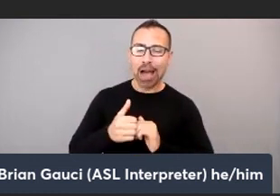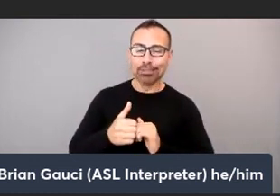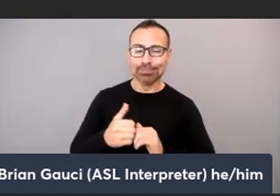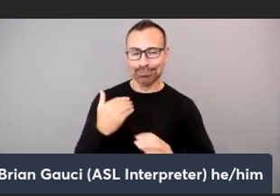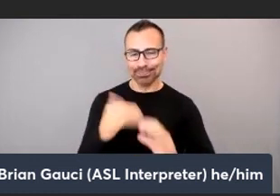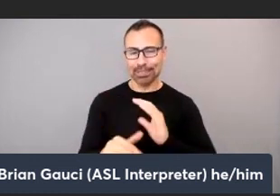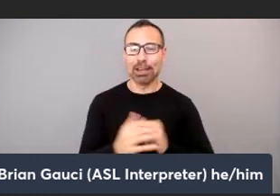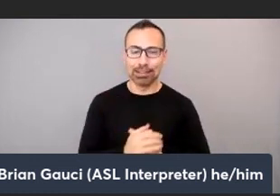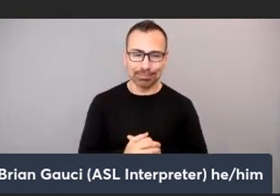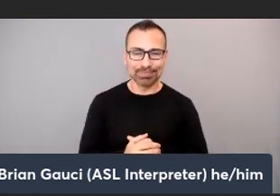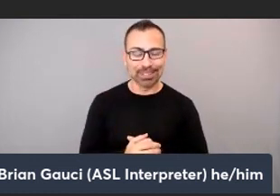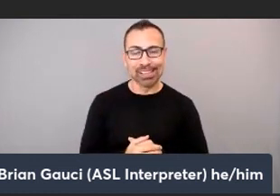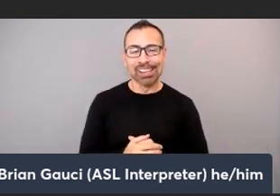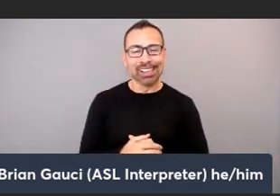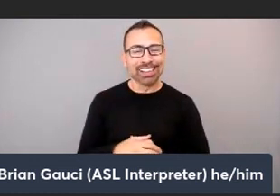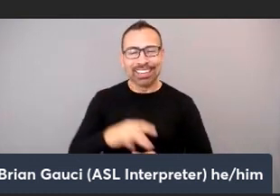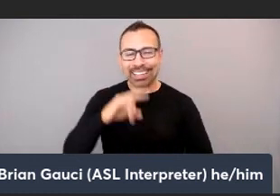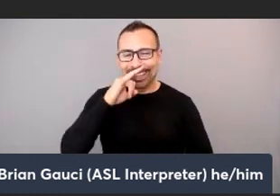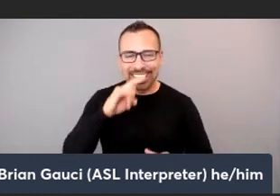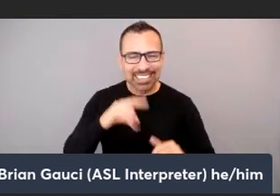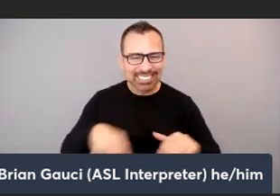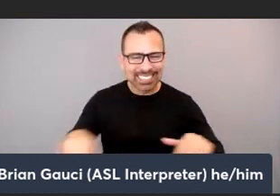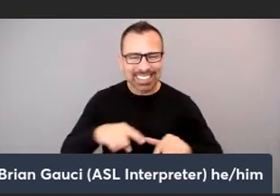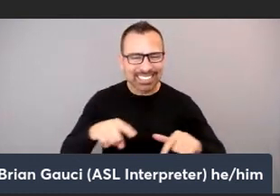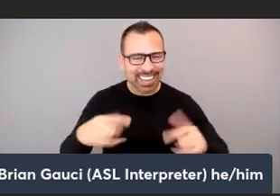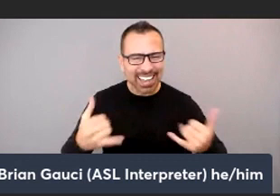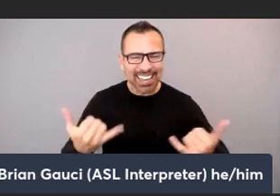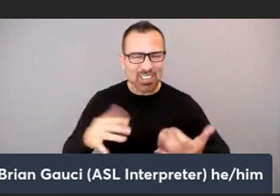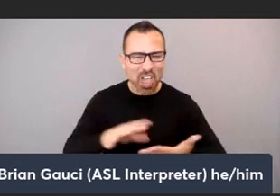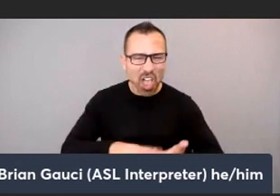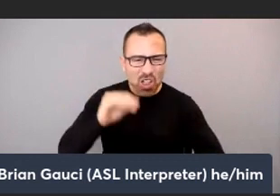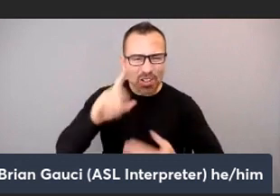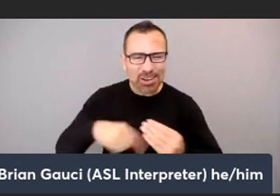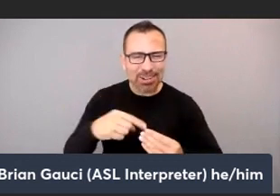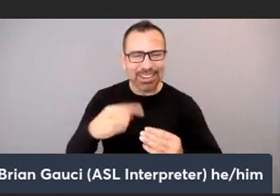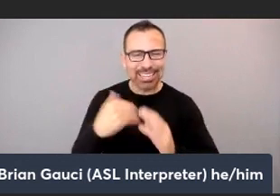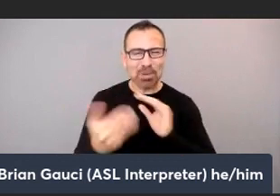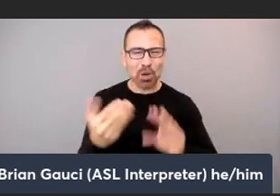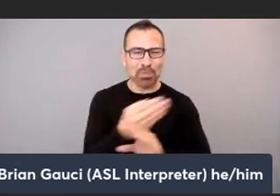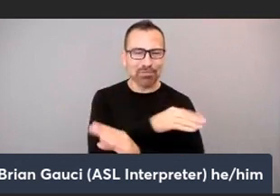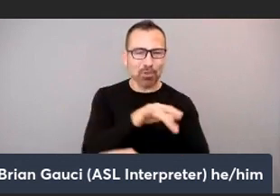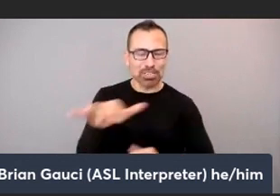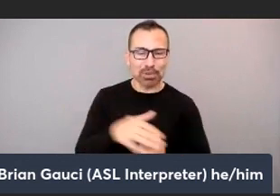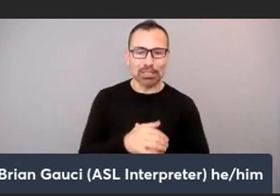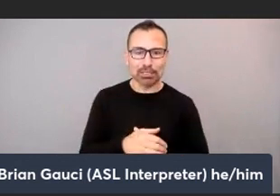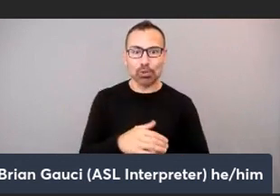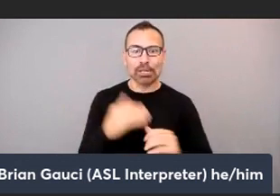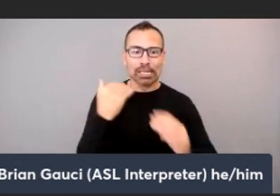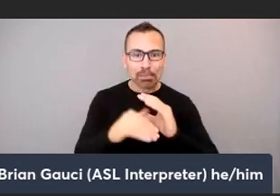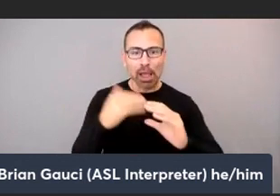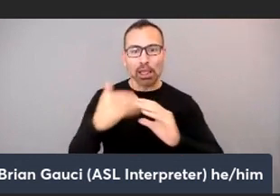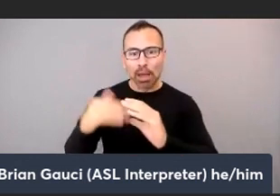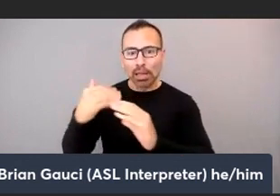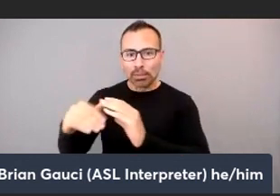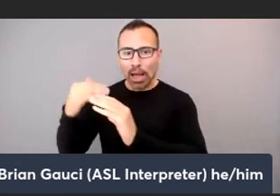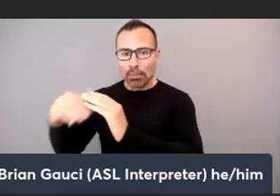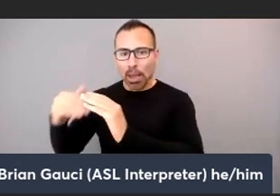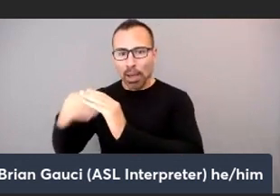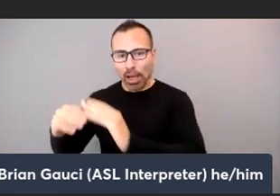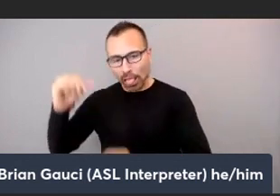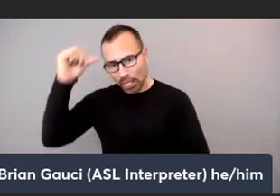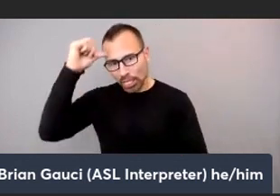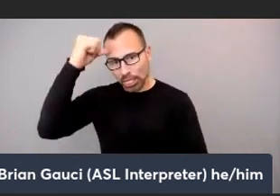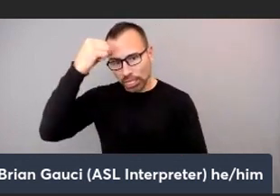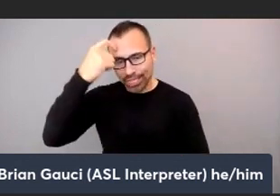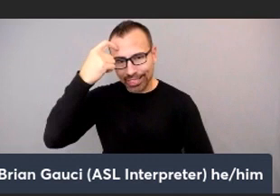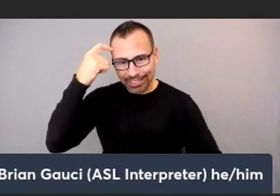before they learn how to spell. It's just everywhere. The problem is, when you think about getting emails to your customers, there's another